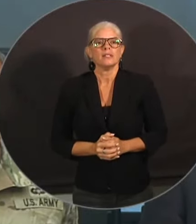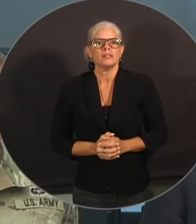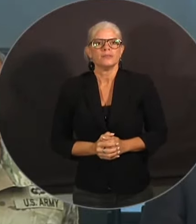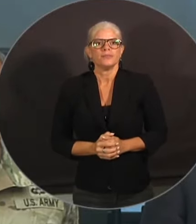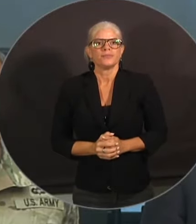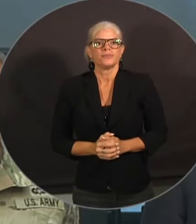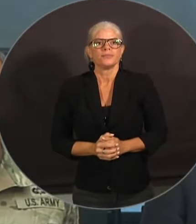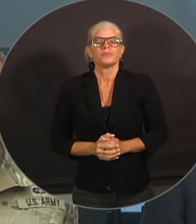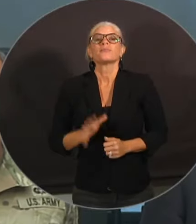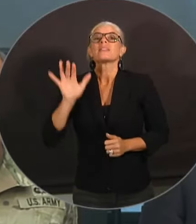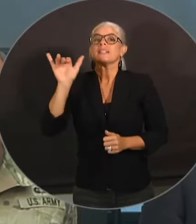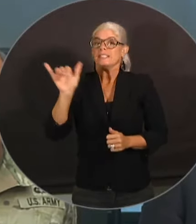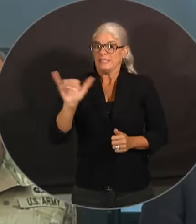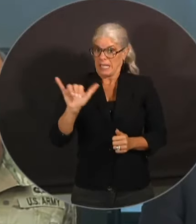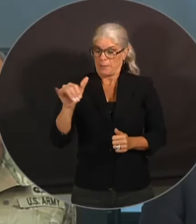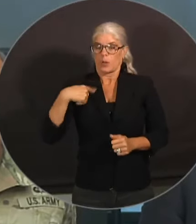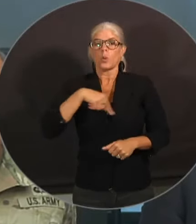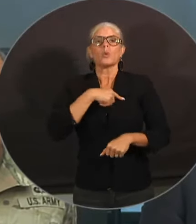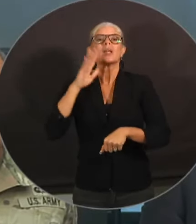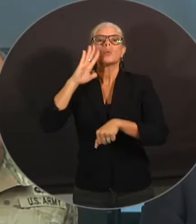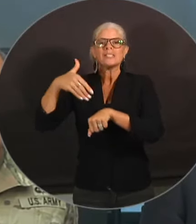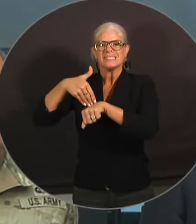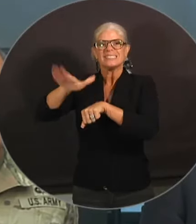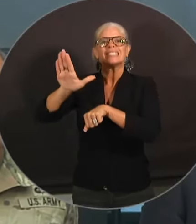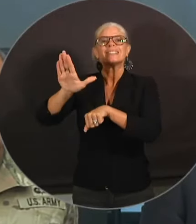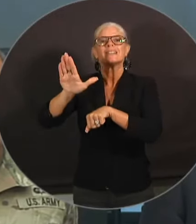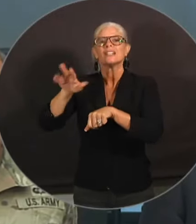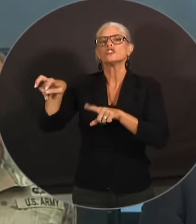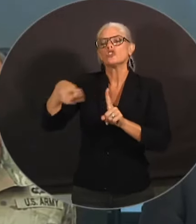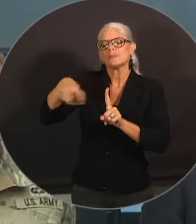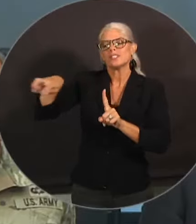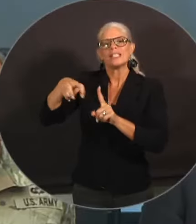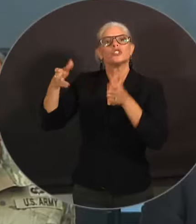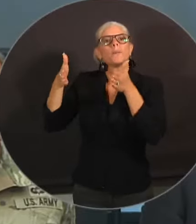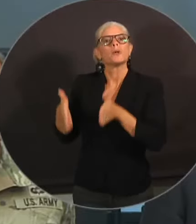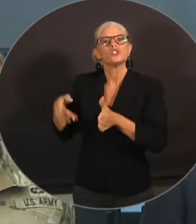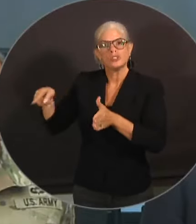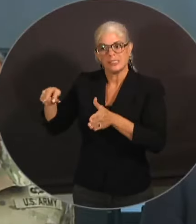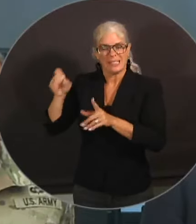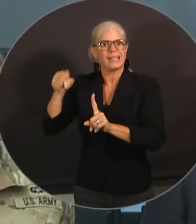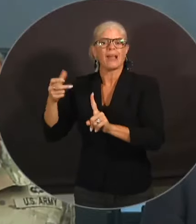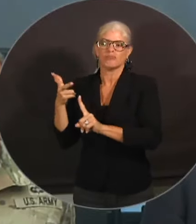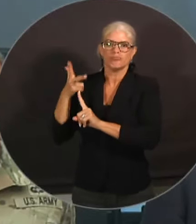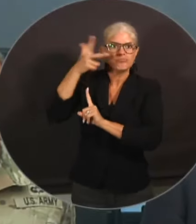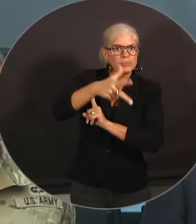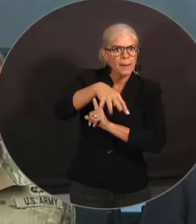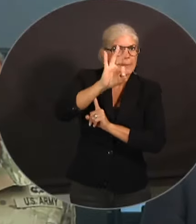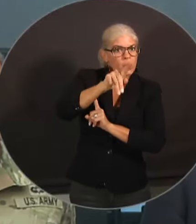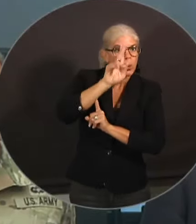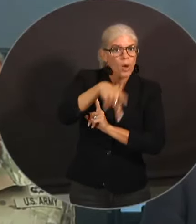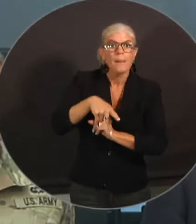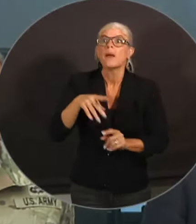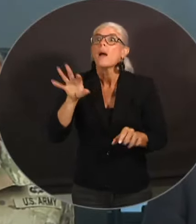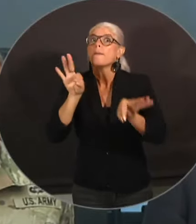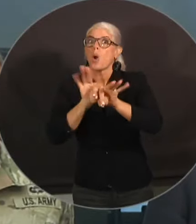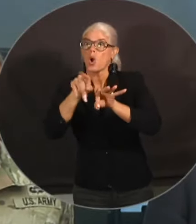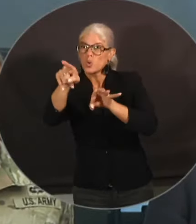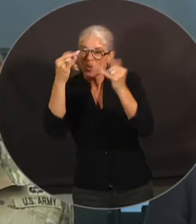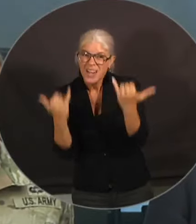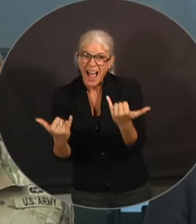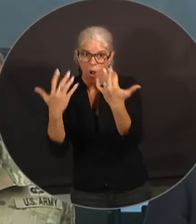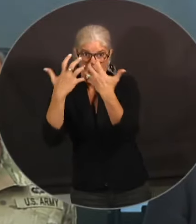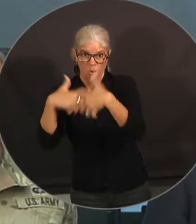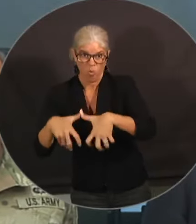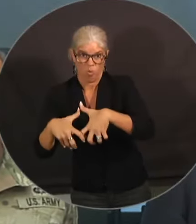1-800-729-3413, and we will send a transportation asset to pick you up. Again, we need to act on that right now. If you